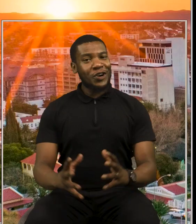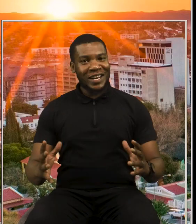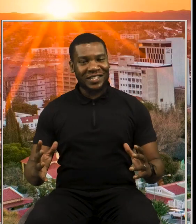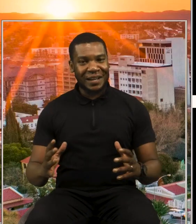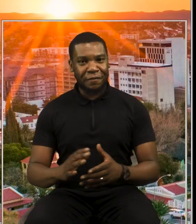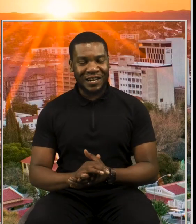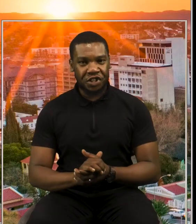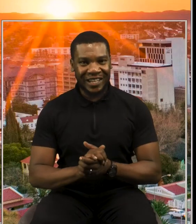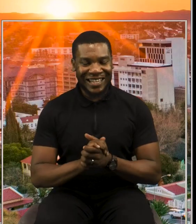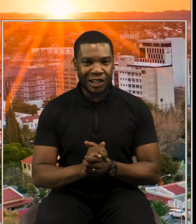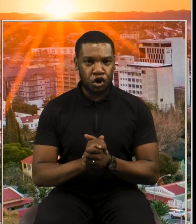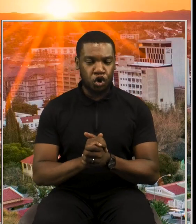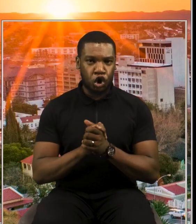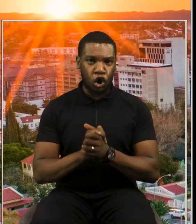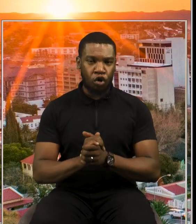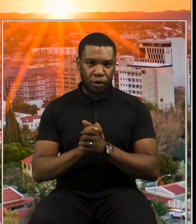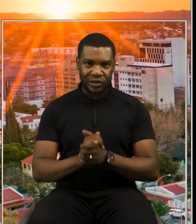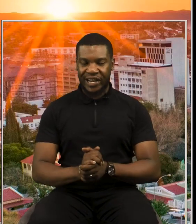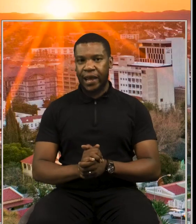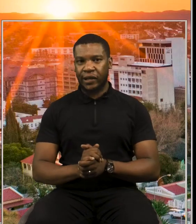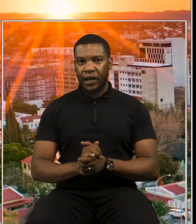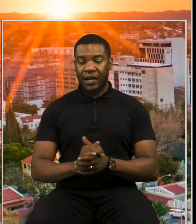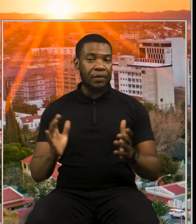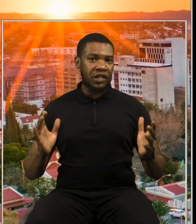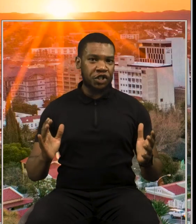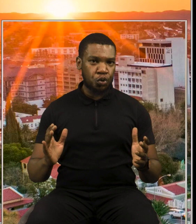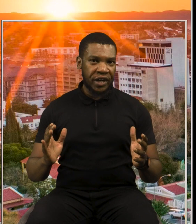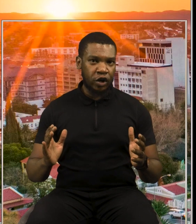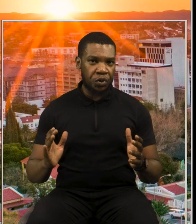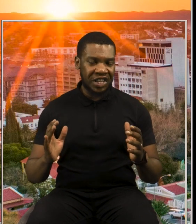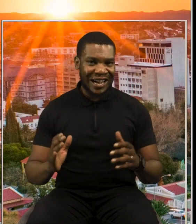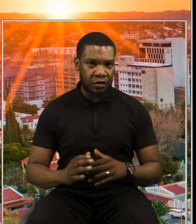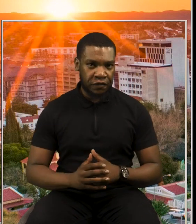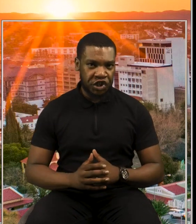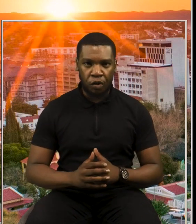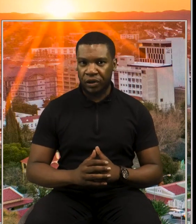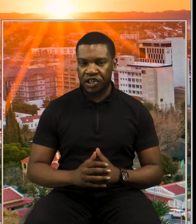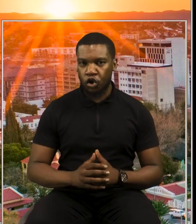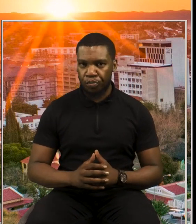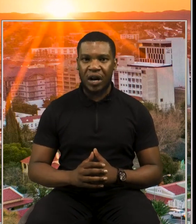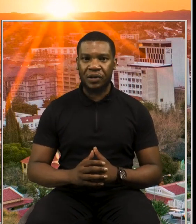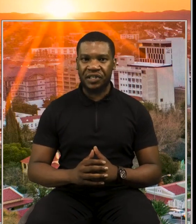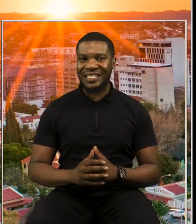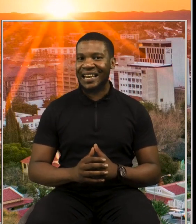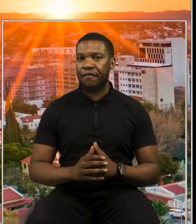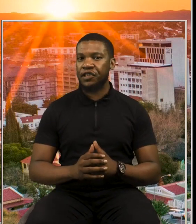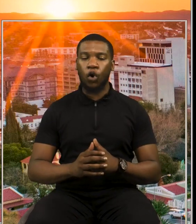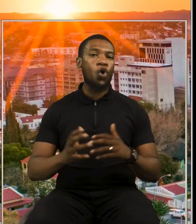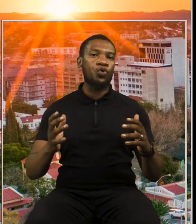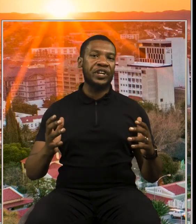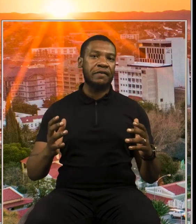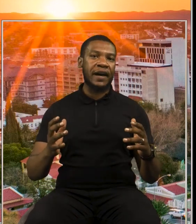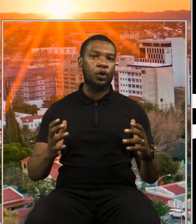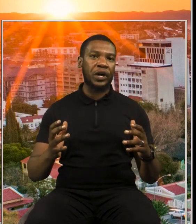All right, it's time for us to get into the global take, coming in swinging with the kind of geopolitical prowess that can have us